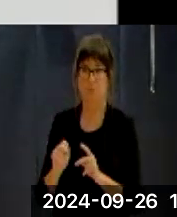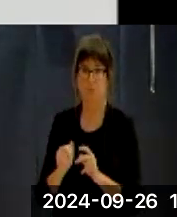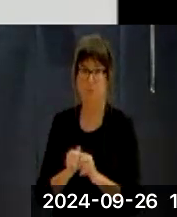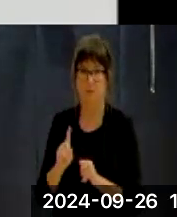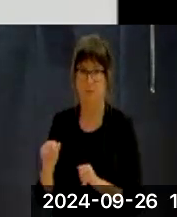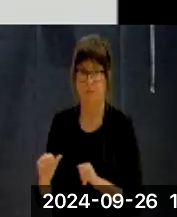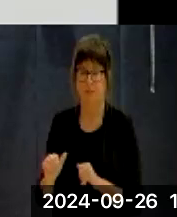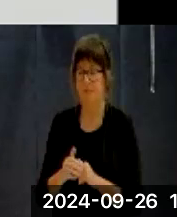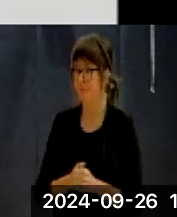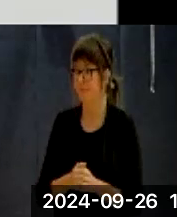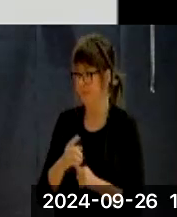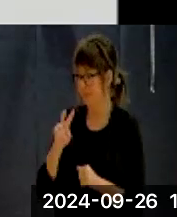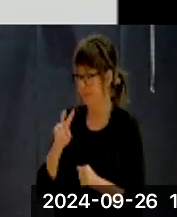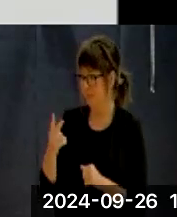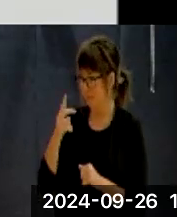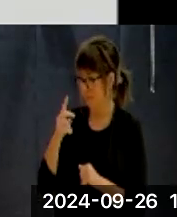that kind of came to mind was